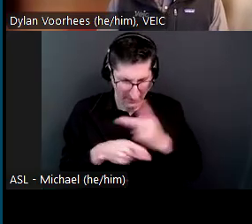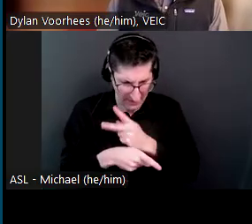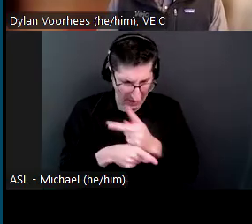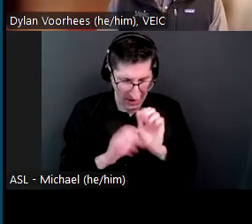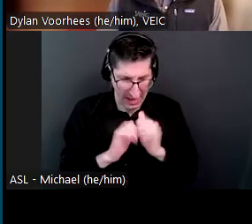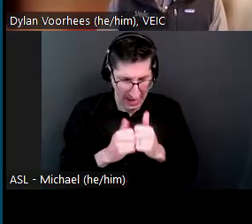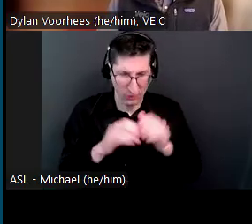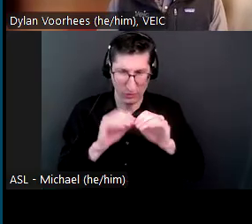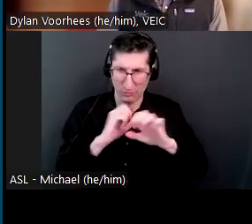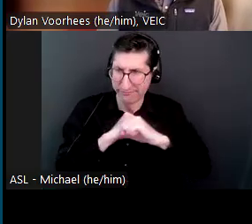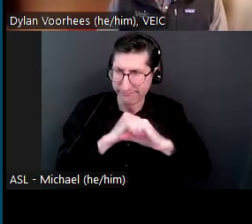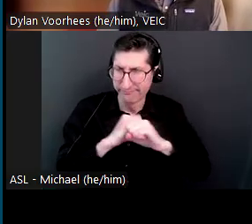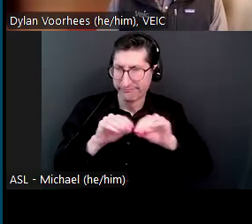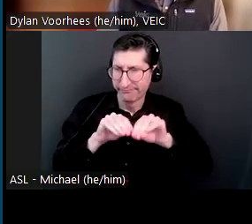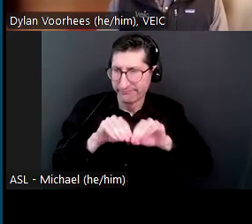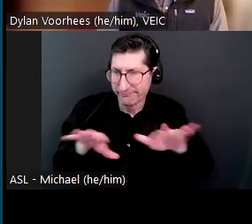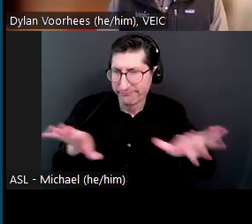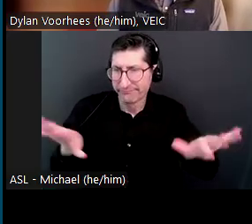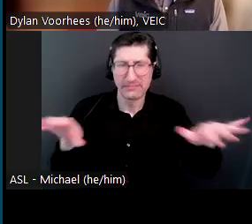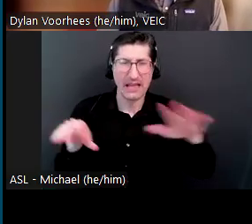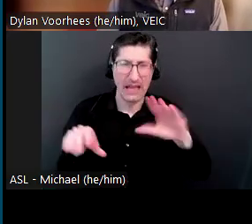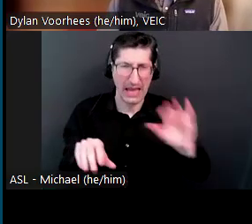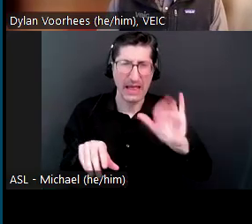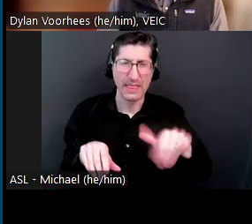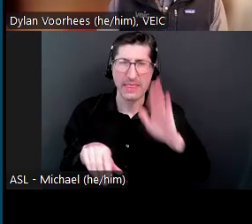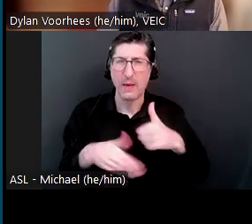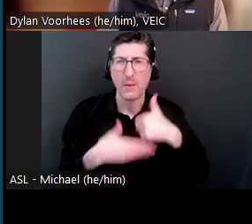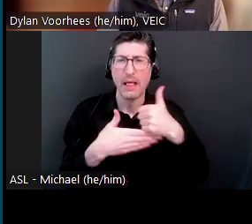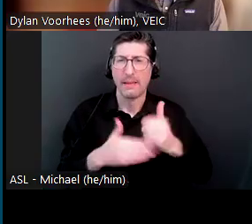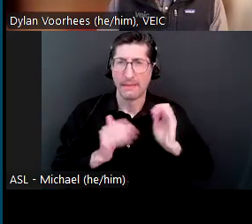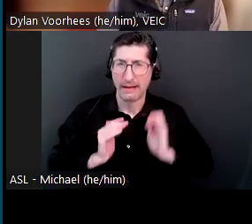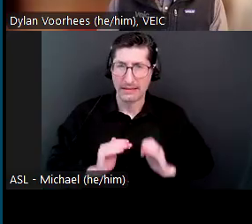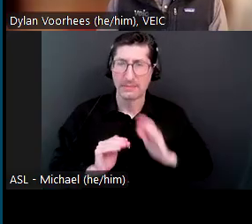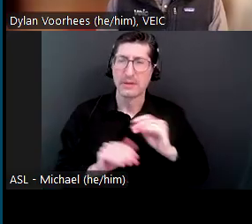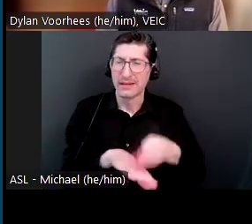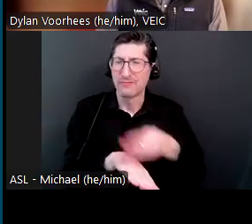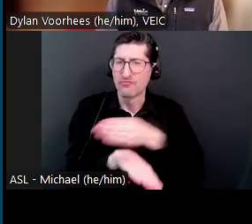benefit customers and also improve efficiency.